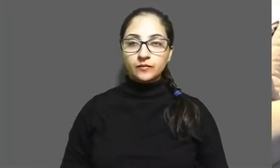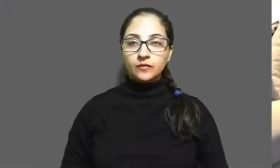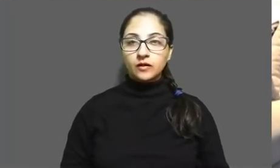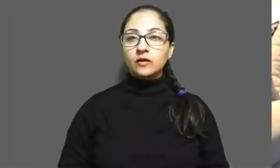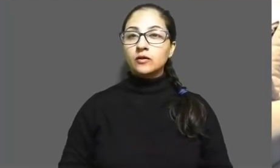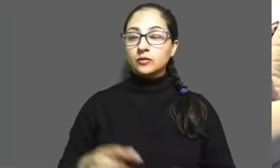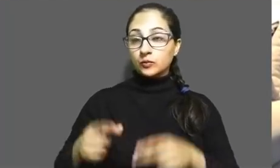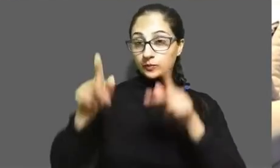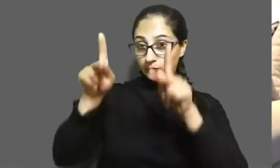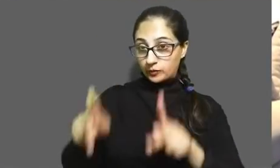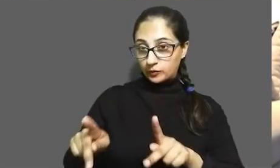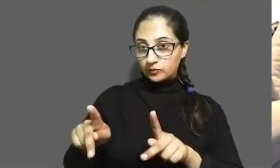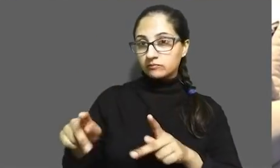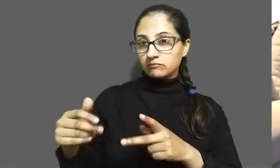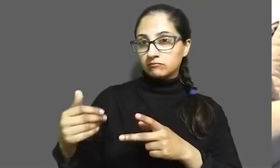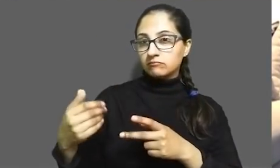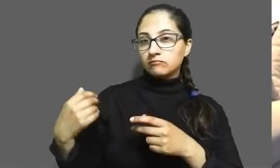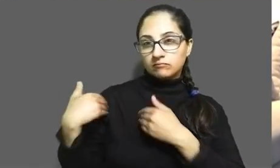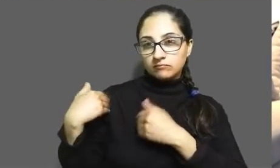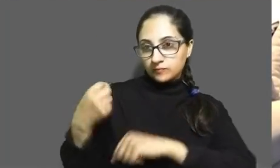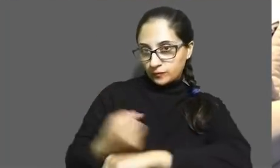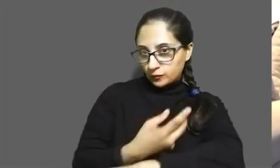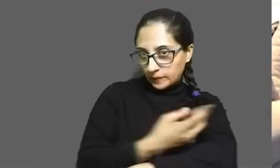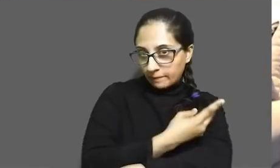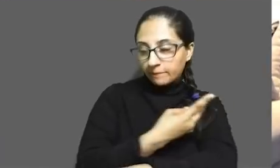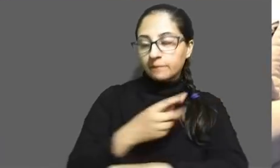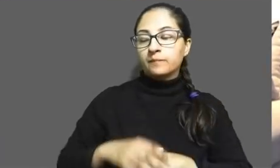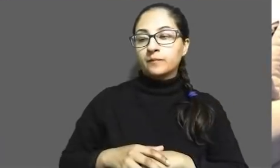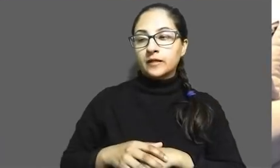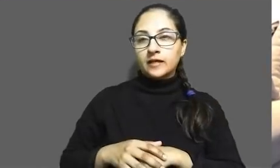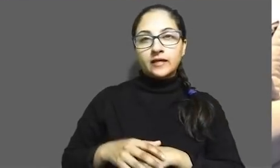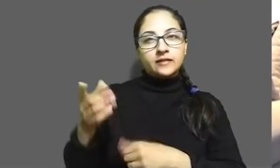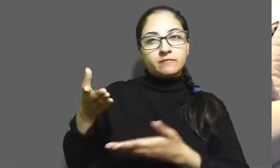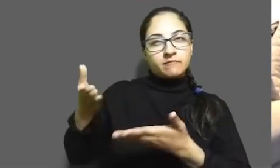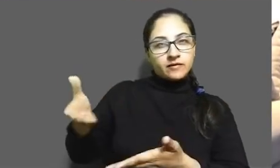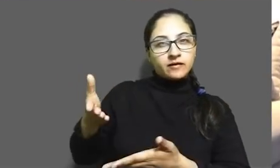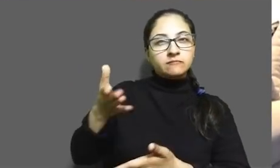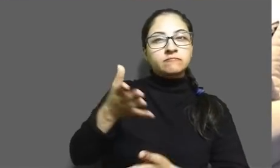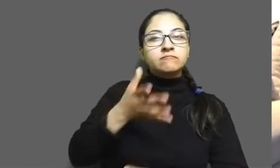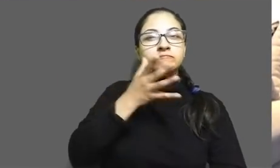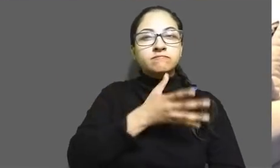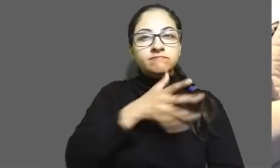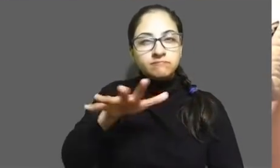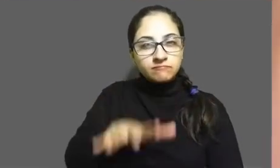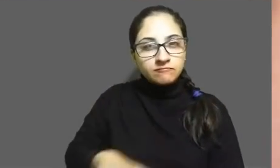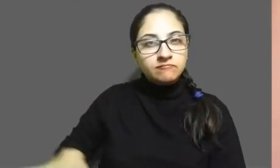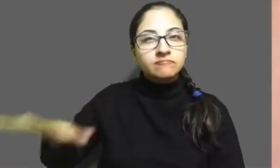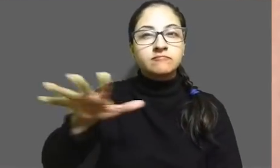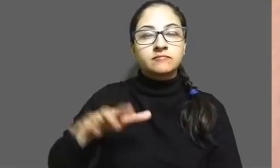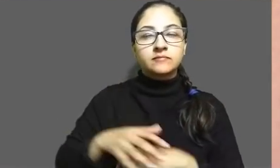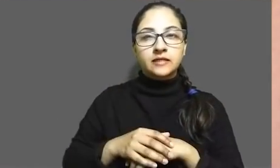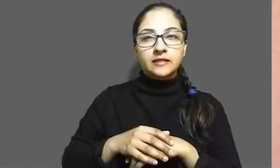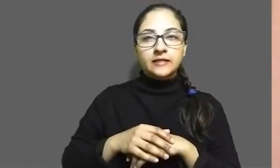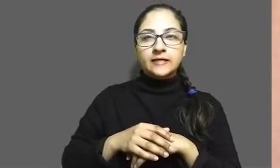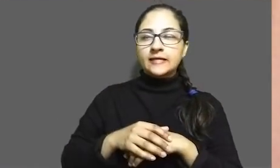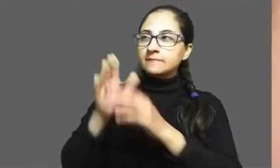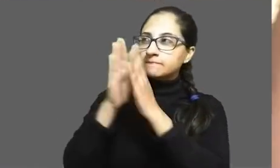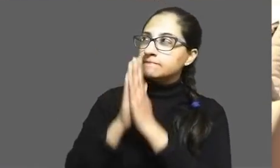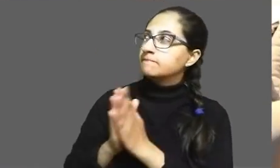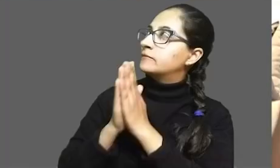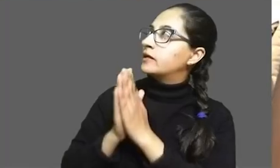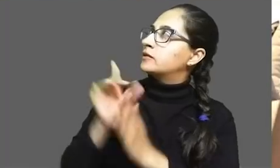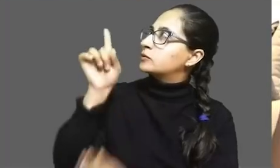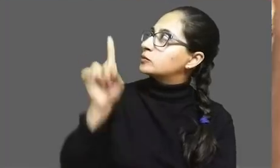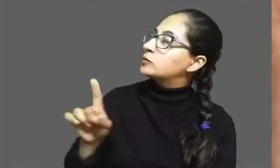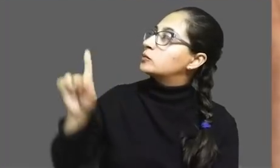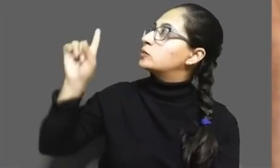Prophet Musa came upon a shepherd. The shepherd was calling upon God. "Where are you, O God? I